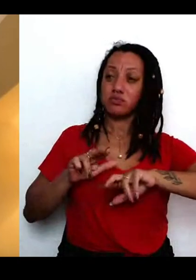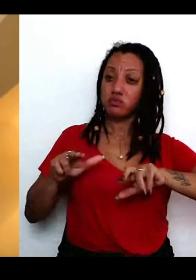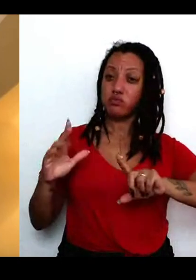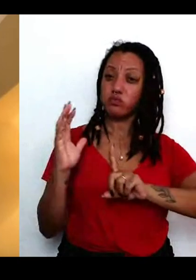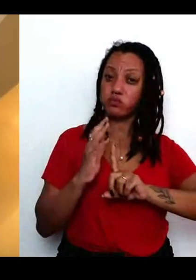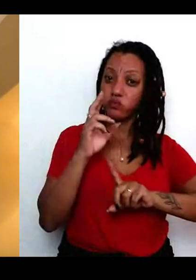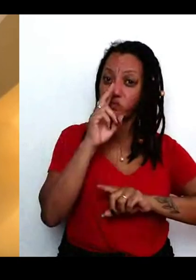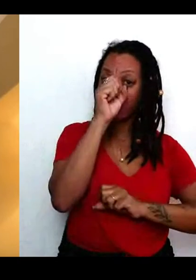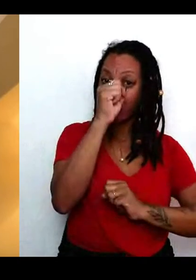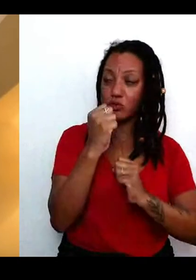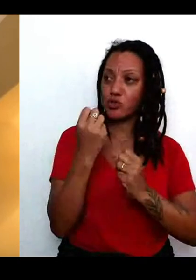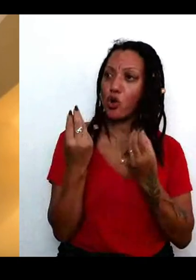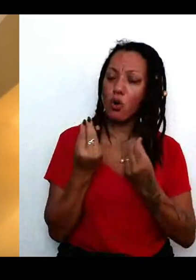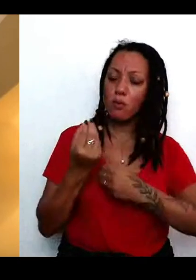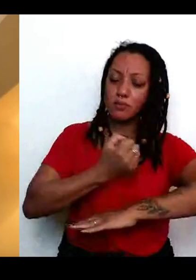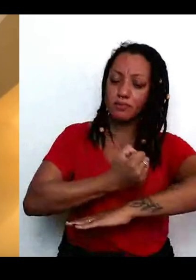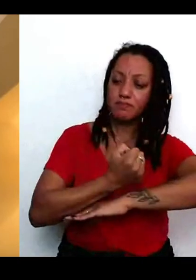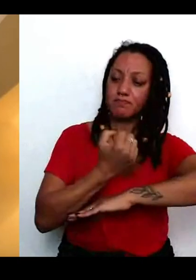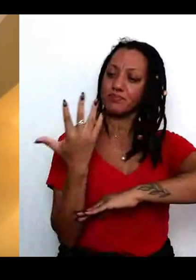foreign